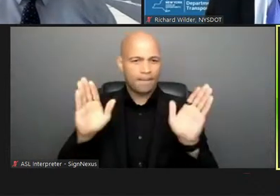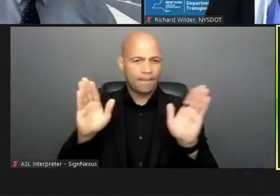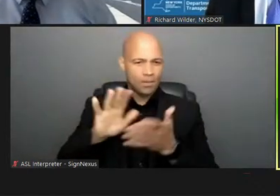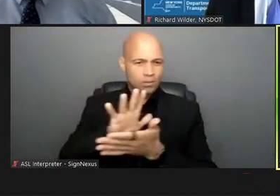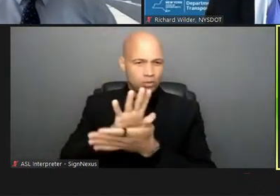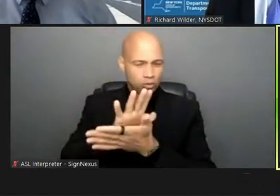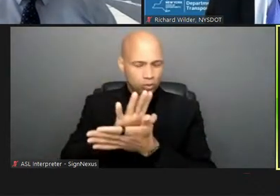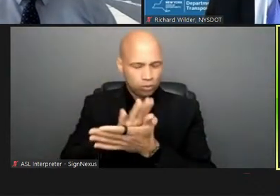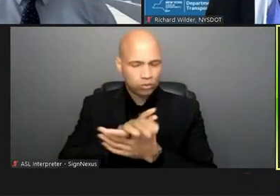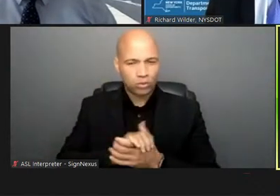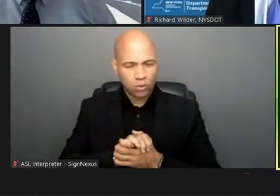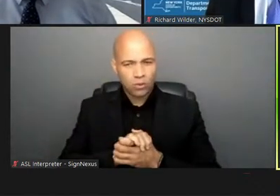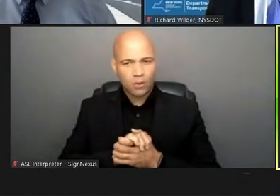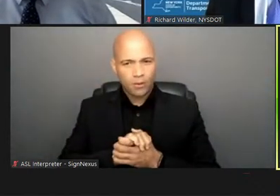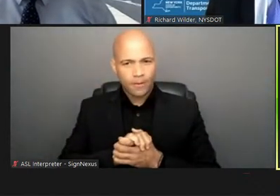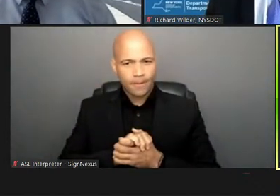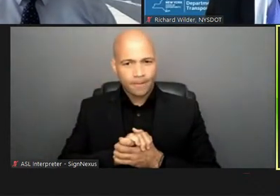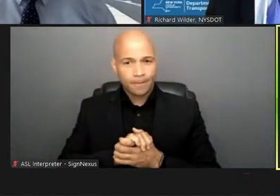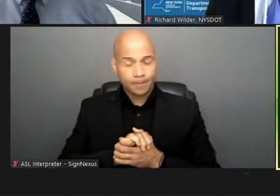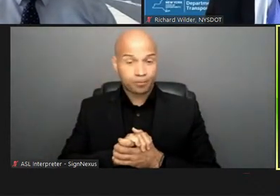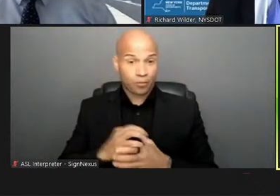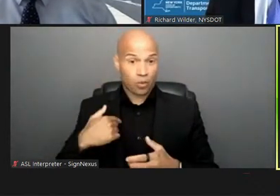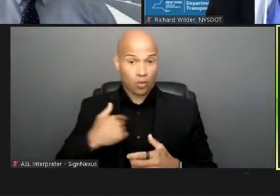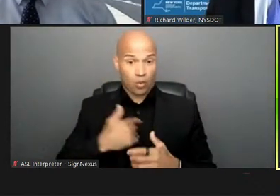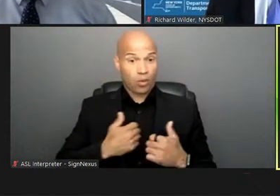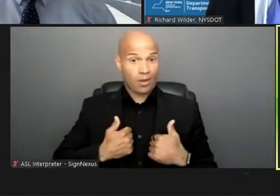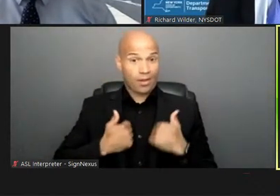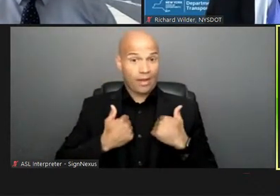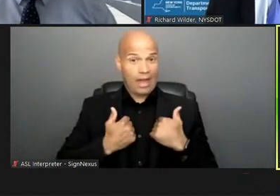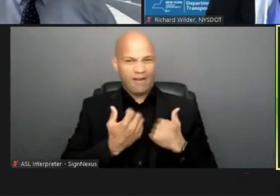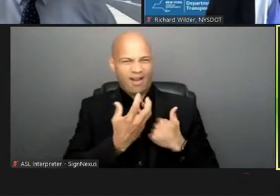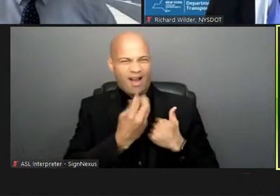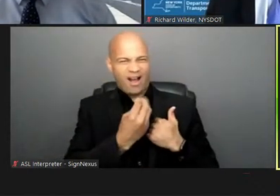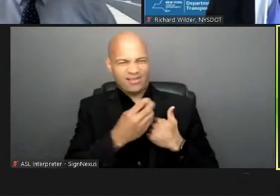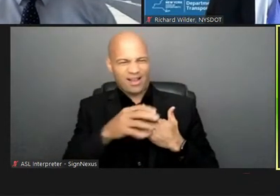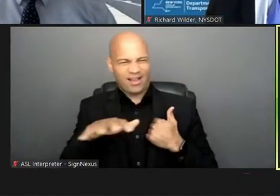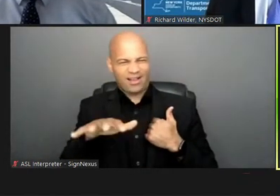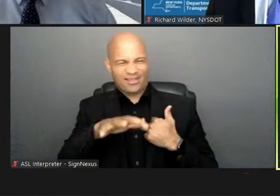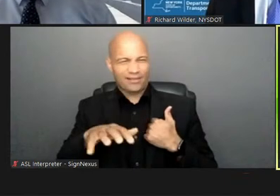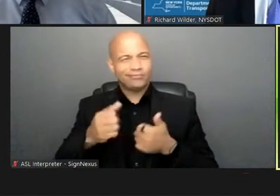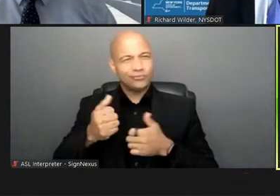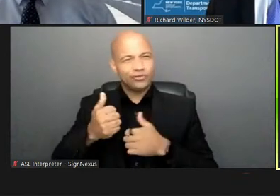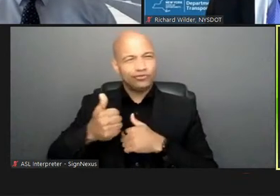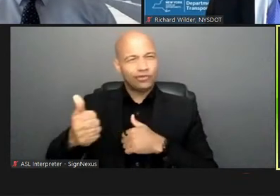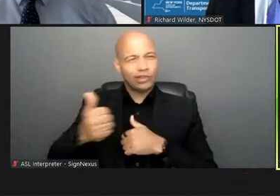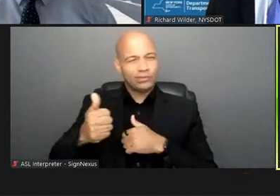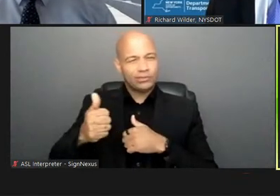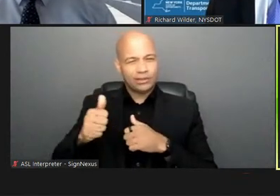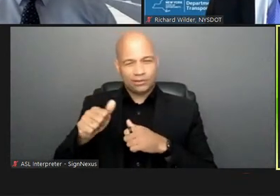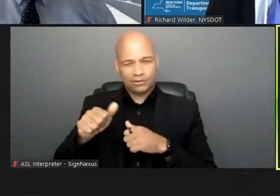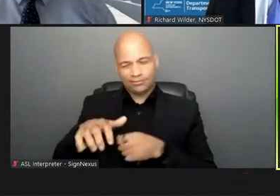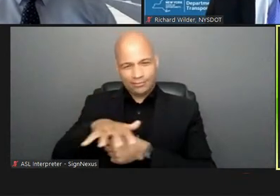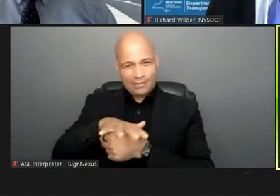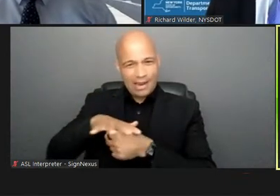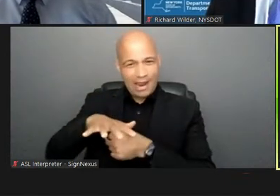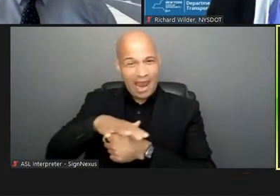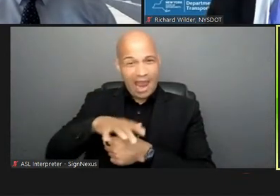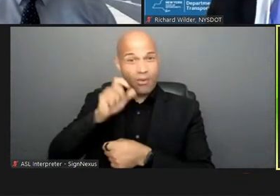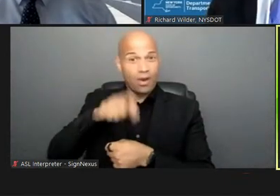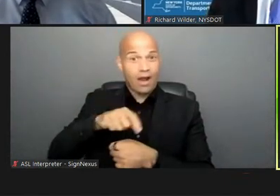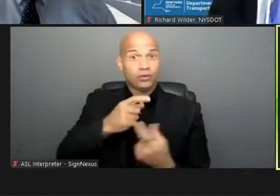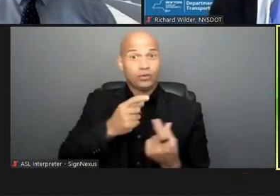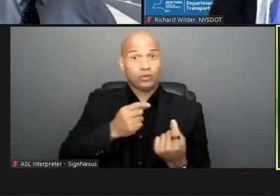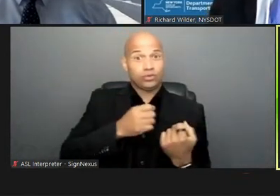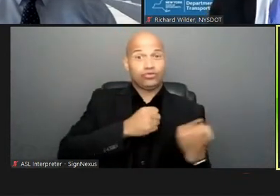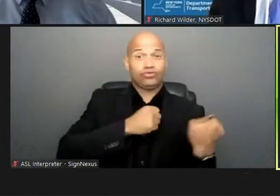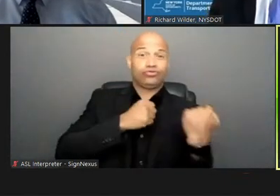and because we live outside of the transportation Zone we have to actually take our children to school